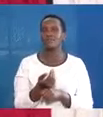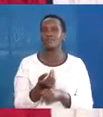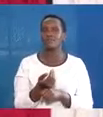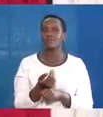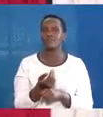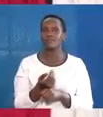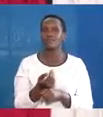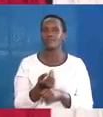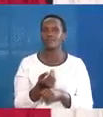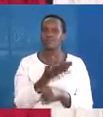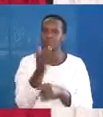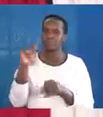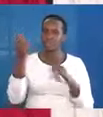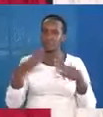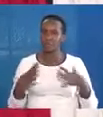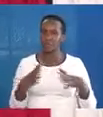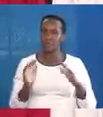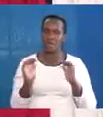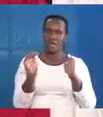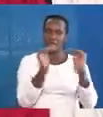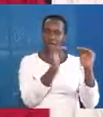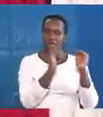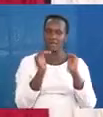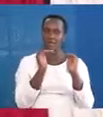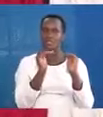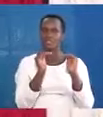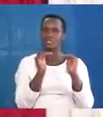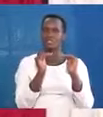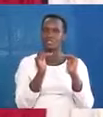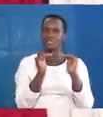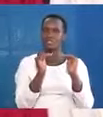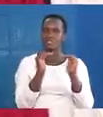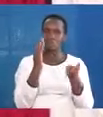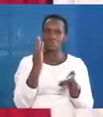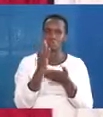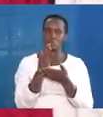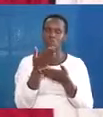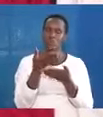Fellow Kenyans, democracy is dynamic because people are dynamic.